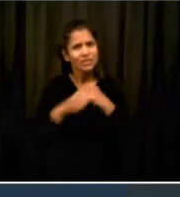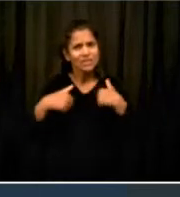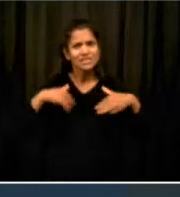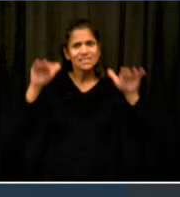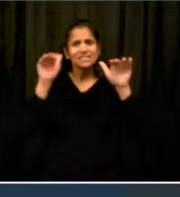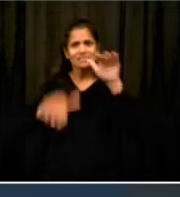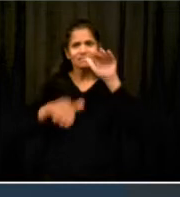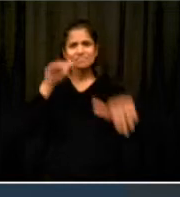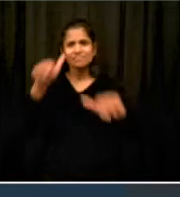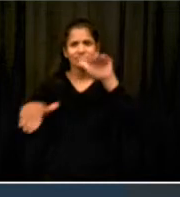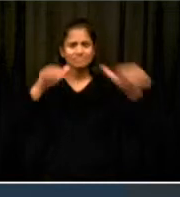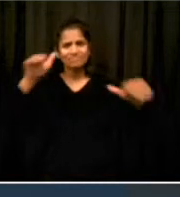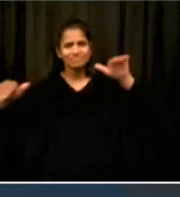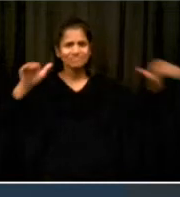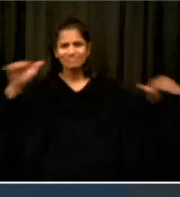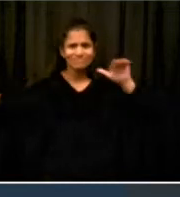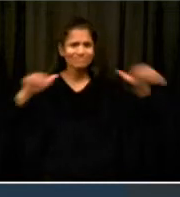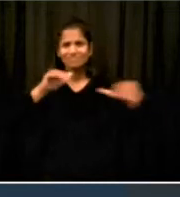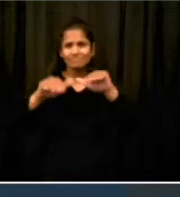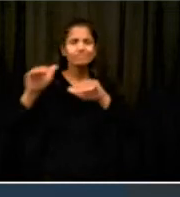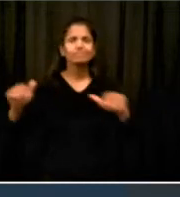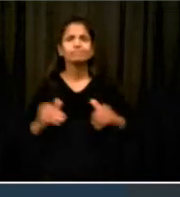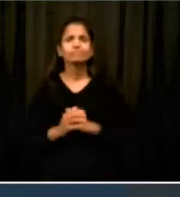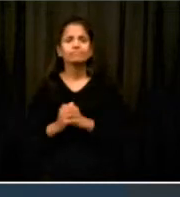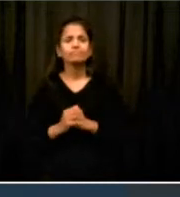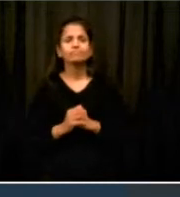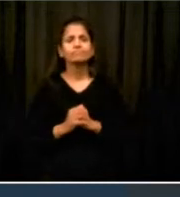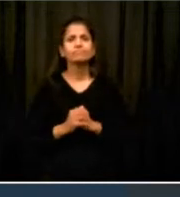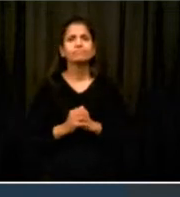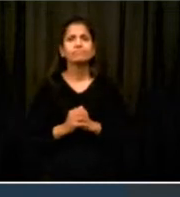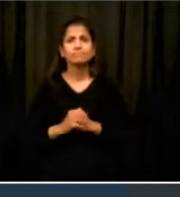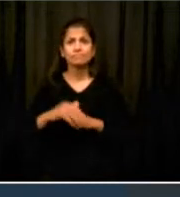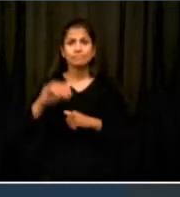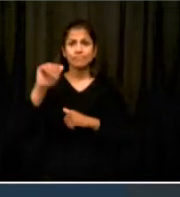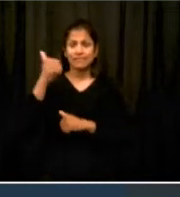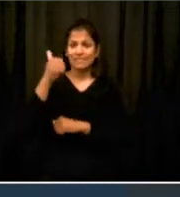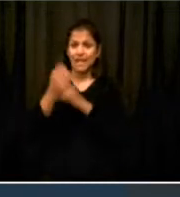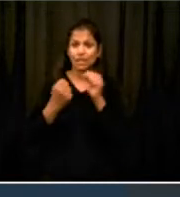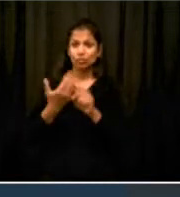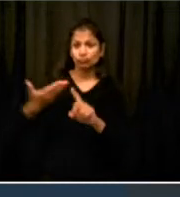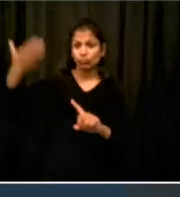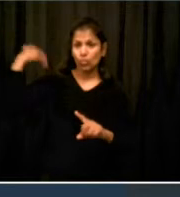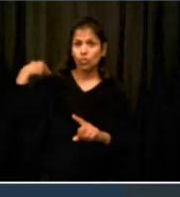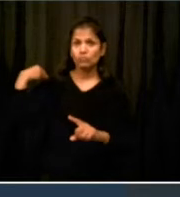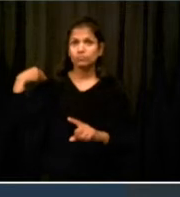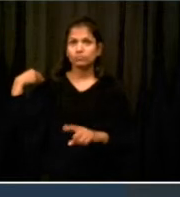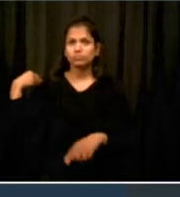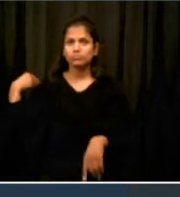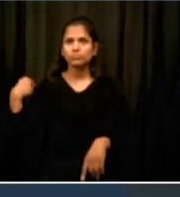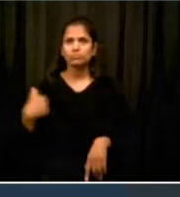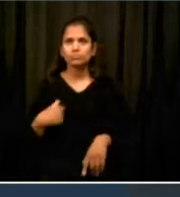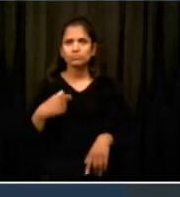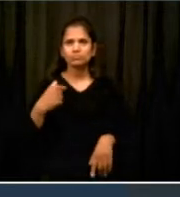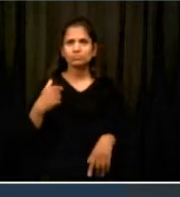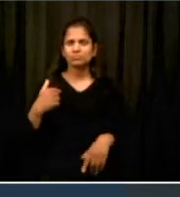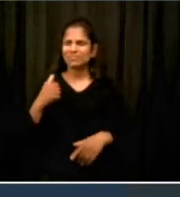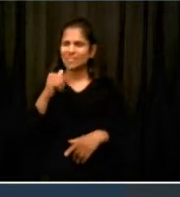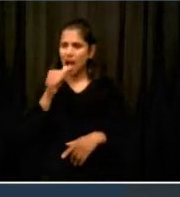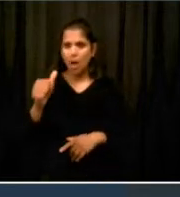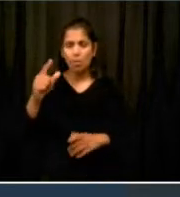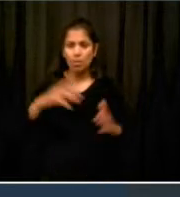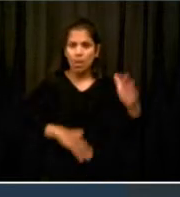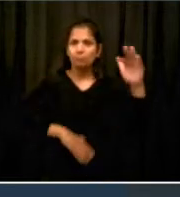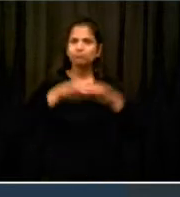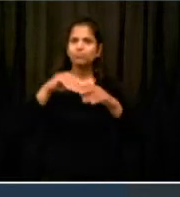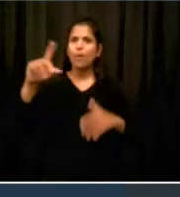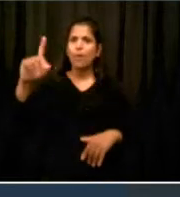2010, we would have had more money today for Medicaid, for our health centers. And in addition, the New York City Health Department